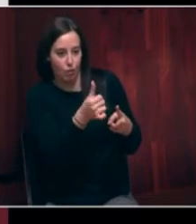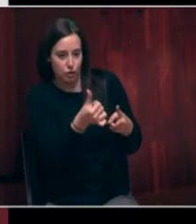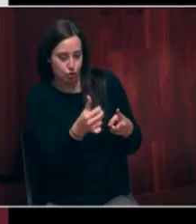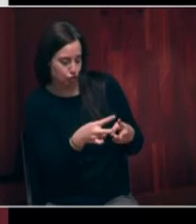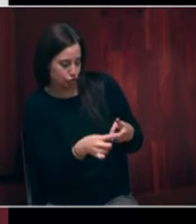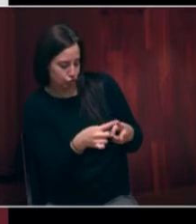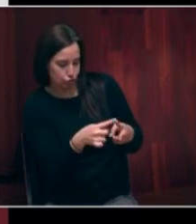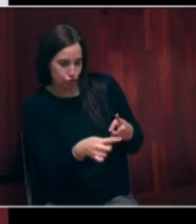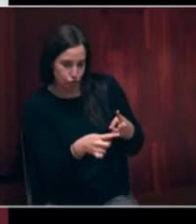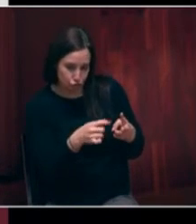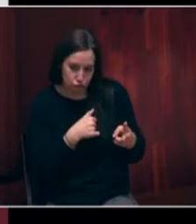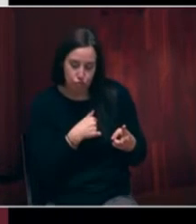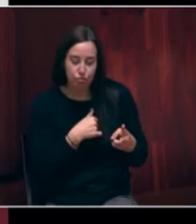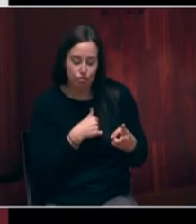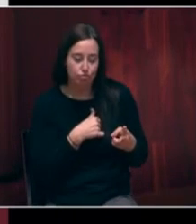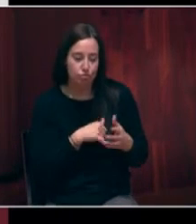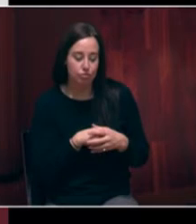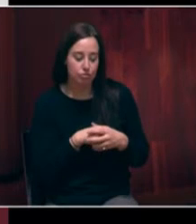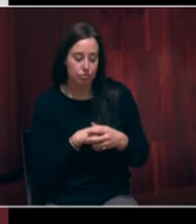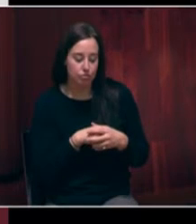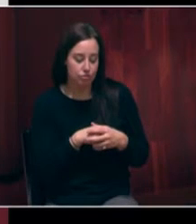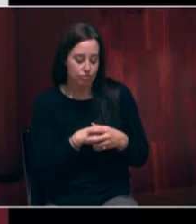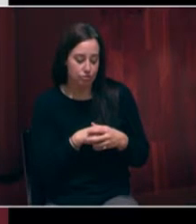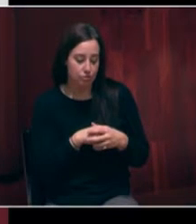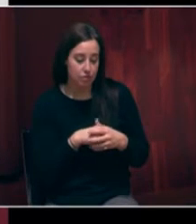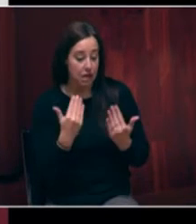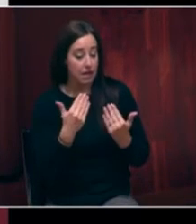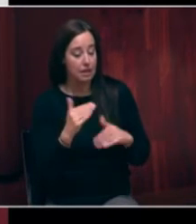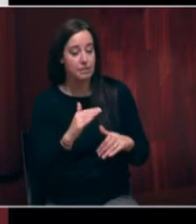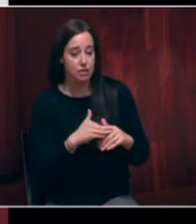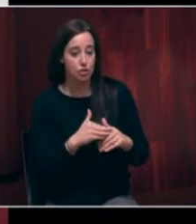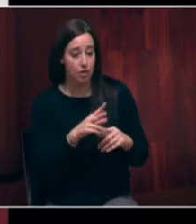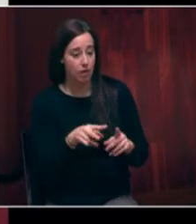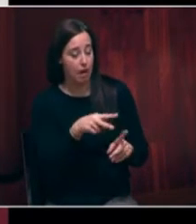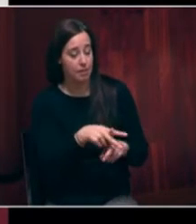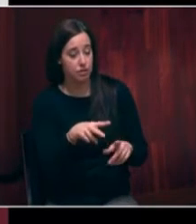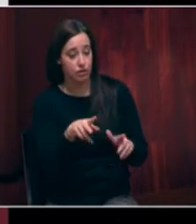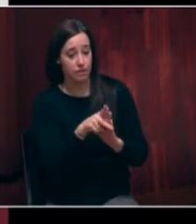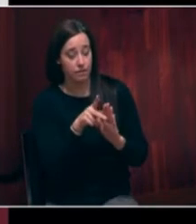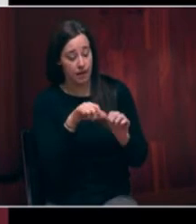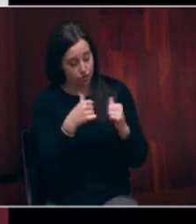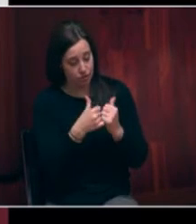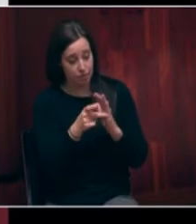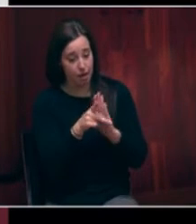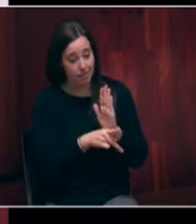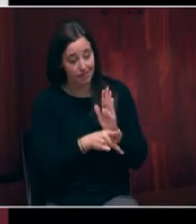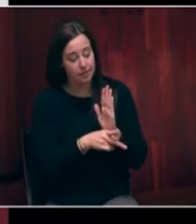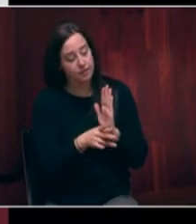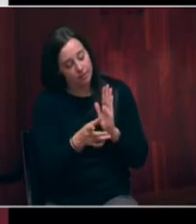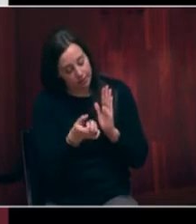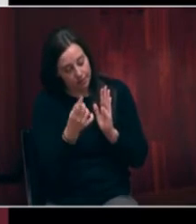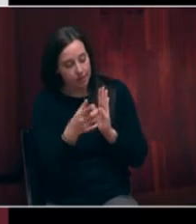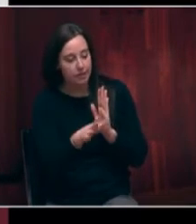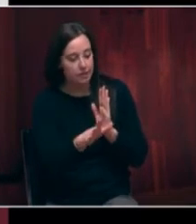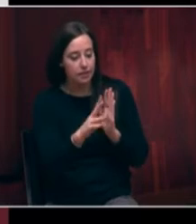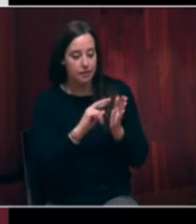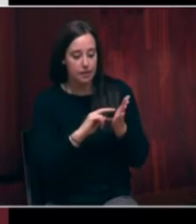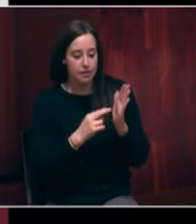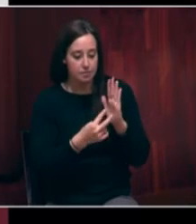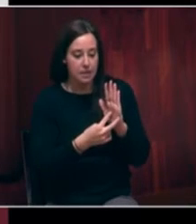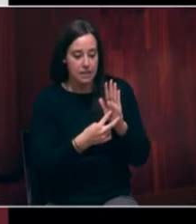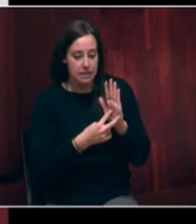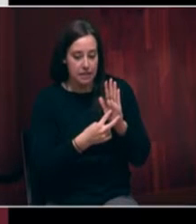keep that in mind. That's kind of looming out there. So limitations on the applicability of agency policy. Again, this is what I would consider to be an inspectable